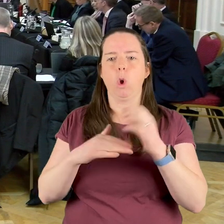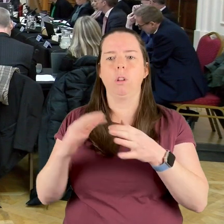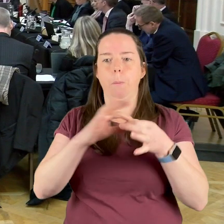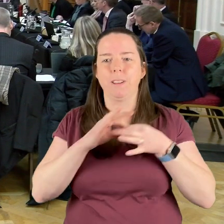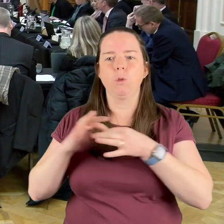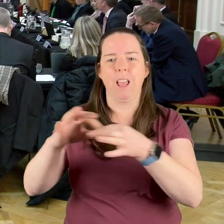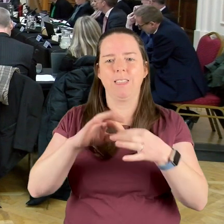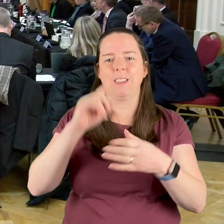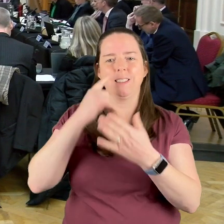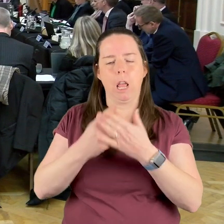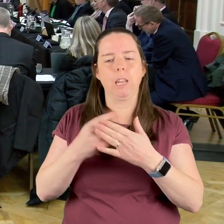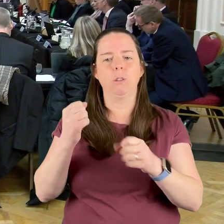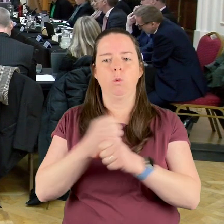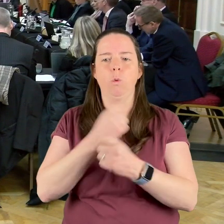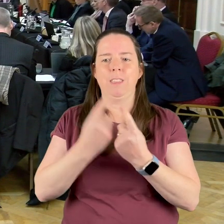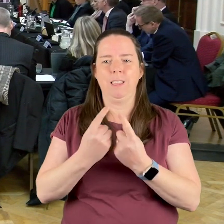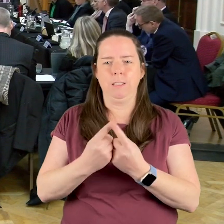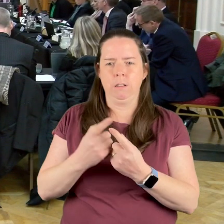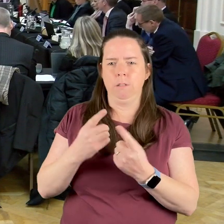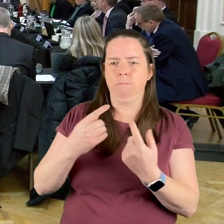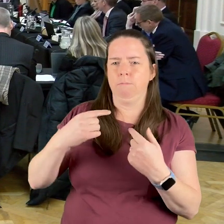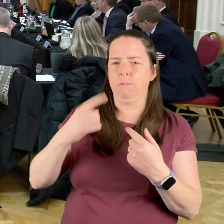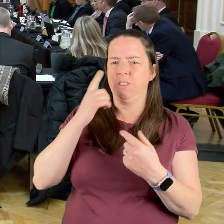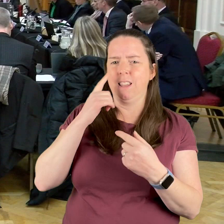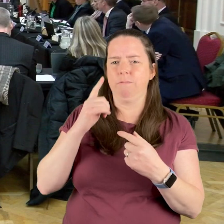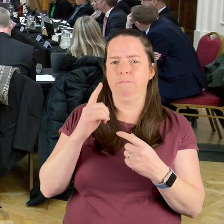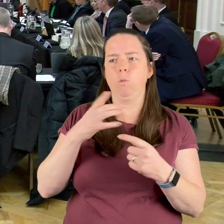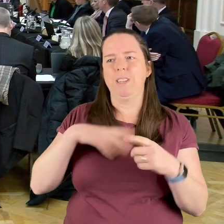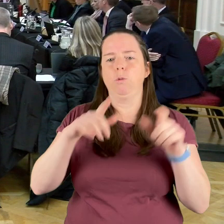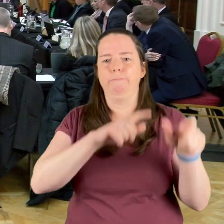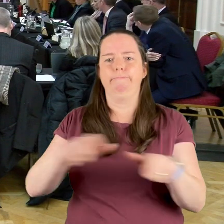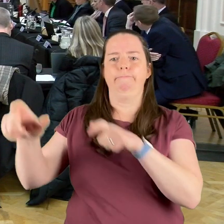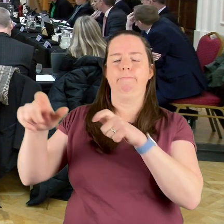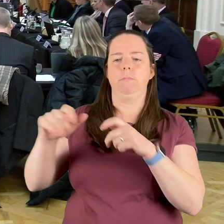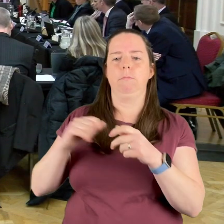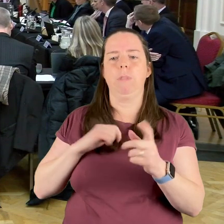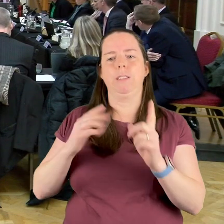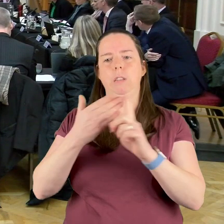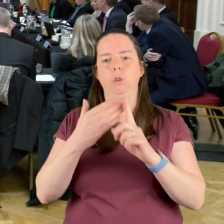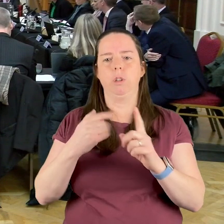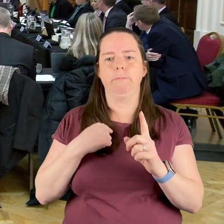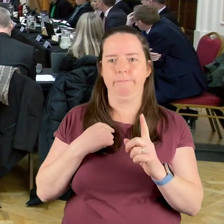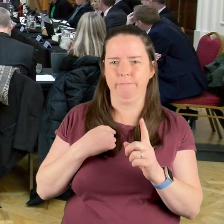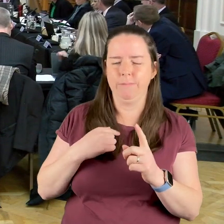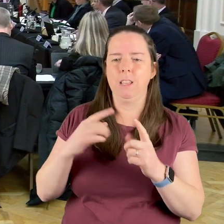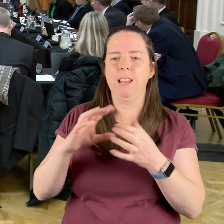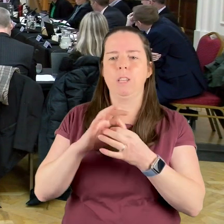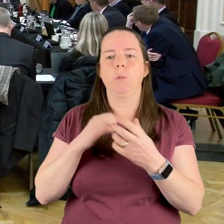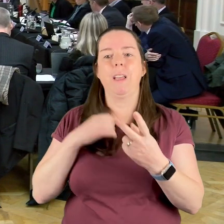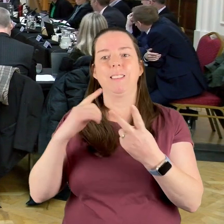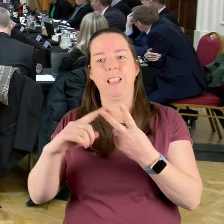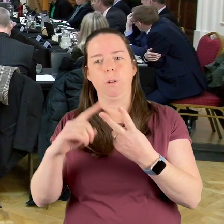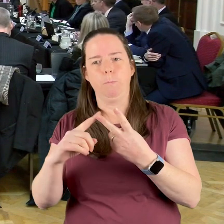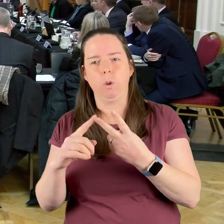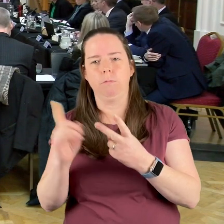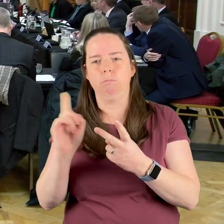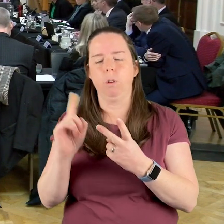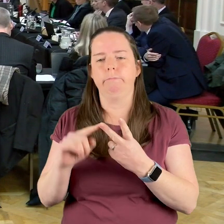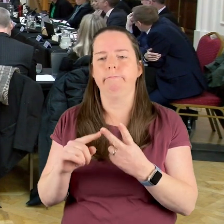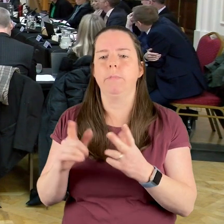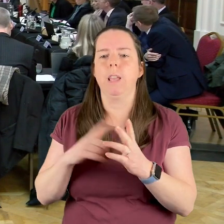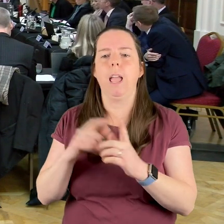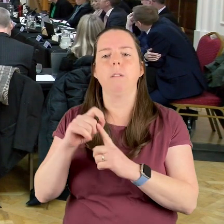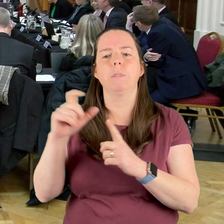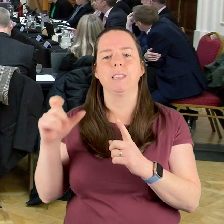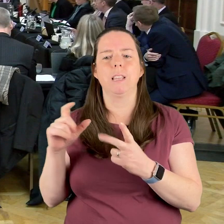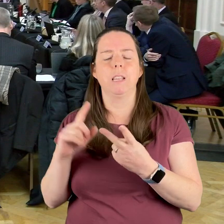success has been built on us coming together and deciding to do things. And I think that's what we need to maintain. And certainly that's my intention. And